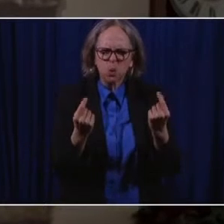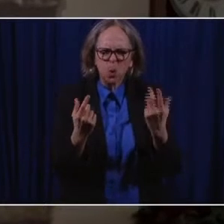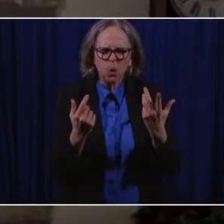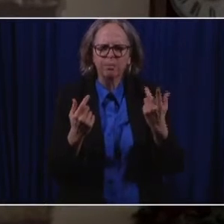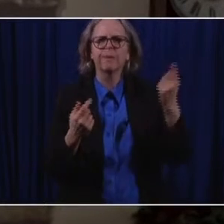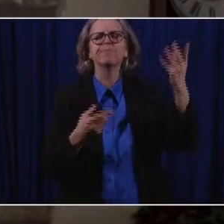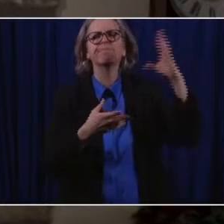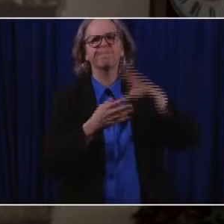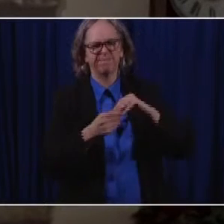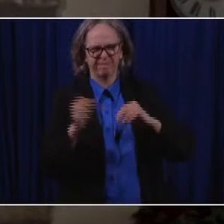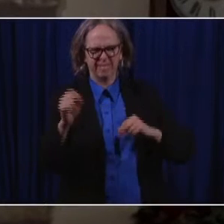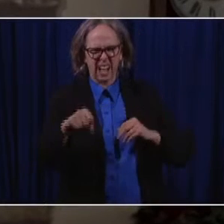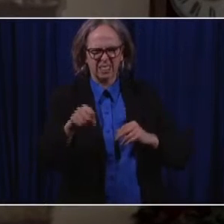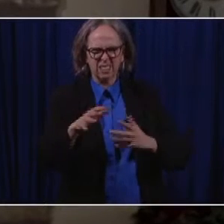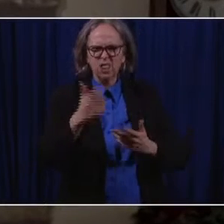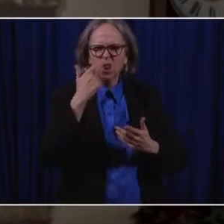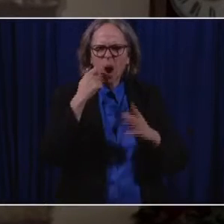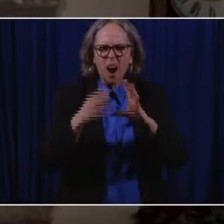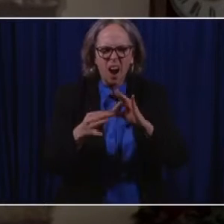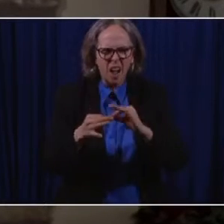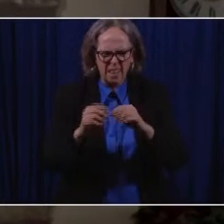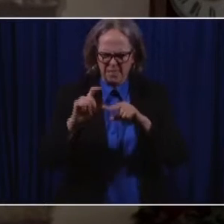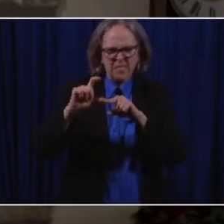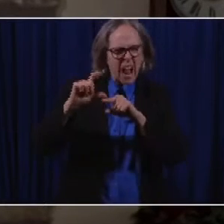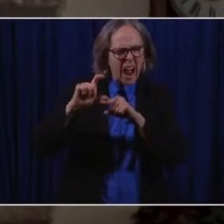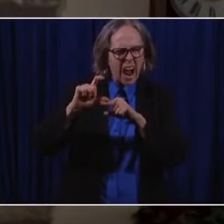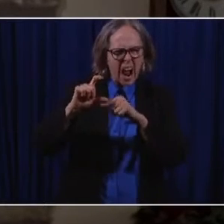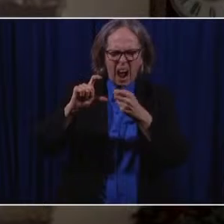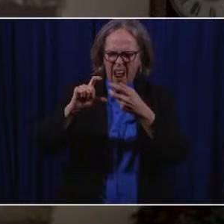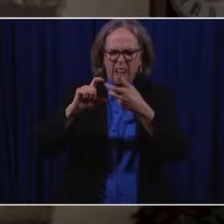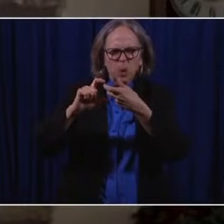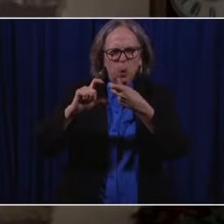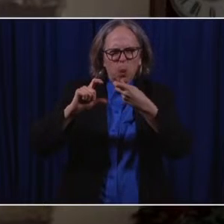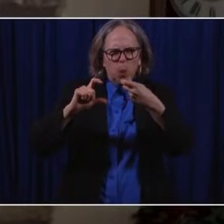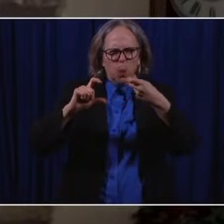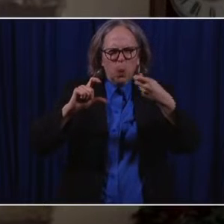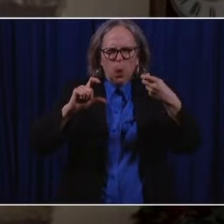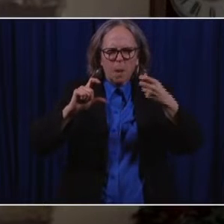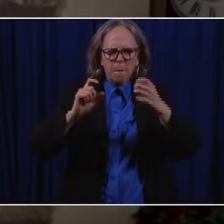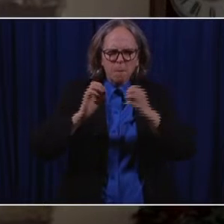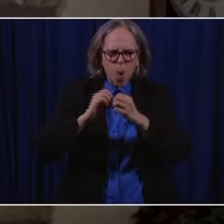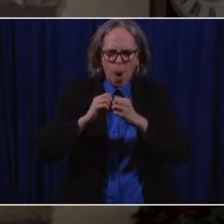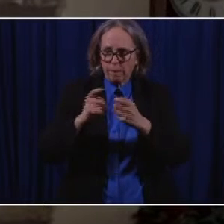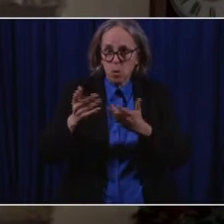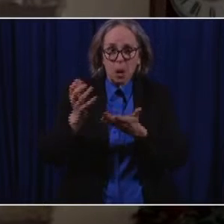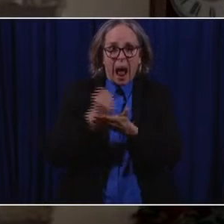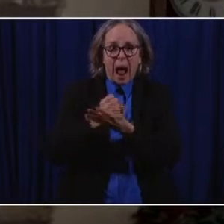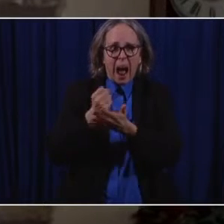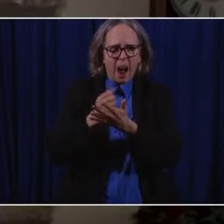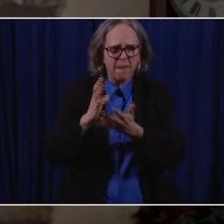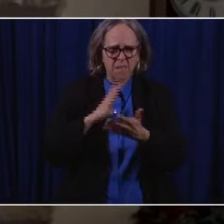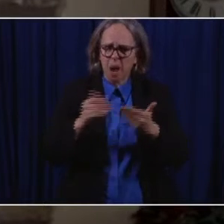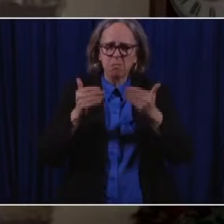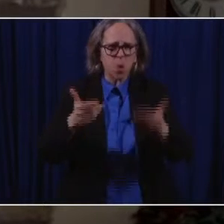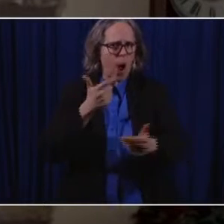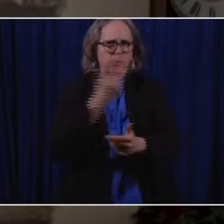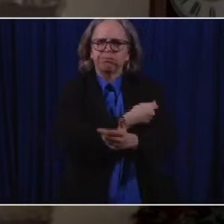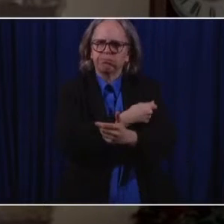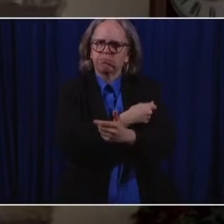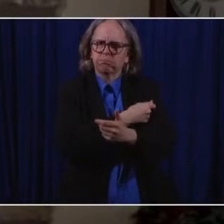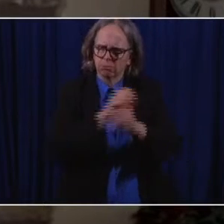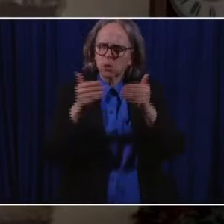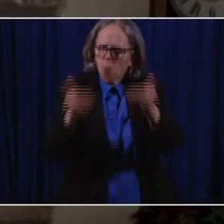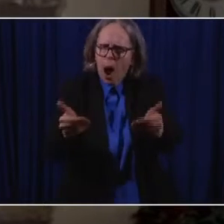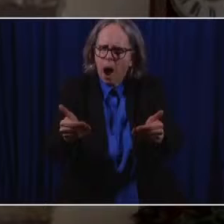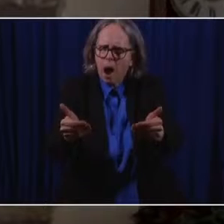said, which is if they can get more out of it, then they should take that. And, our instructions to them was, if